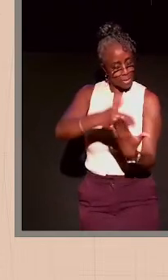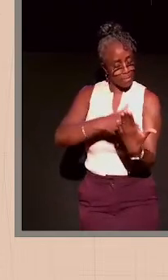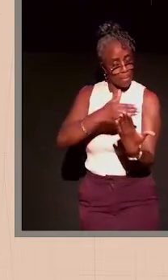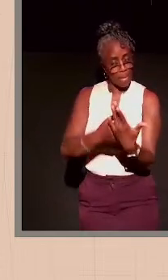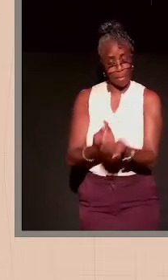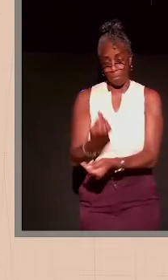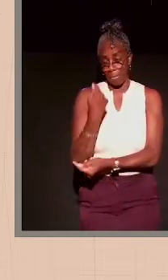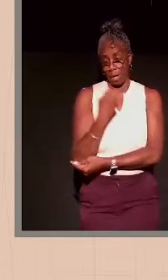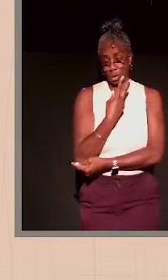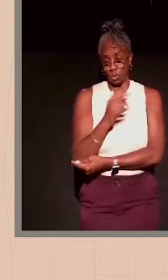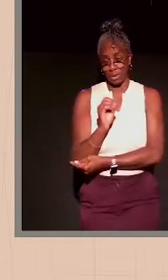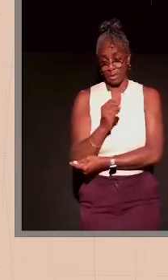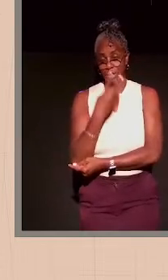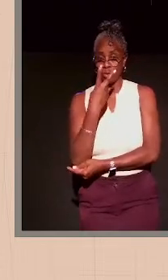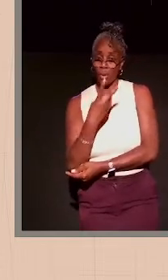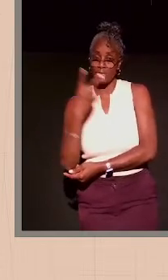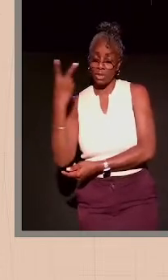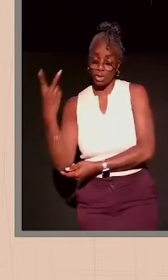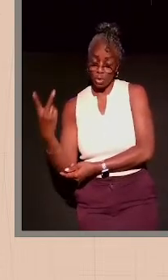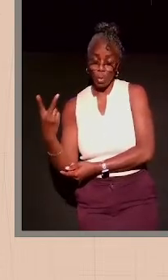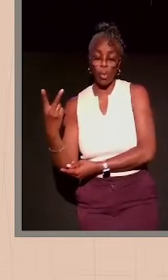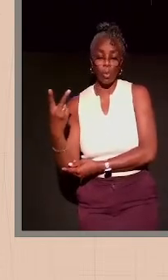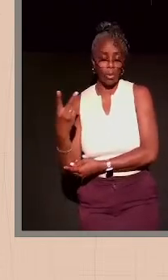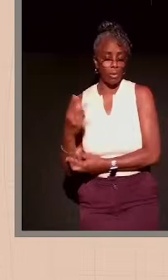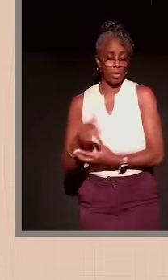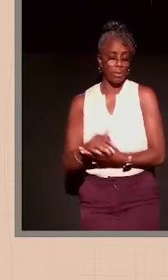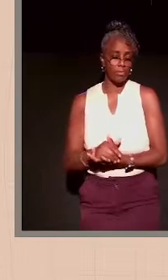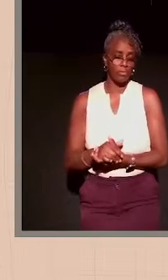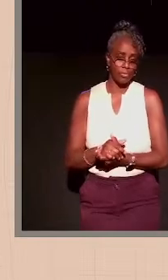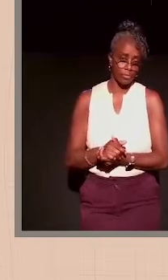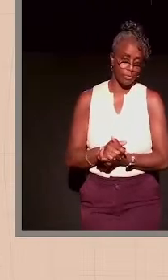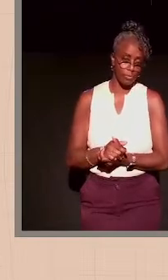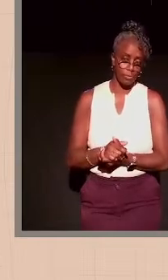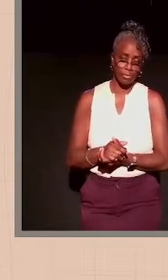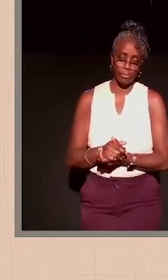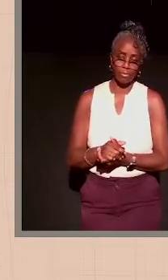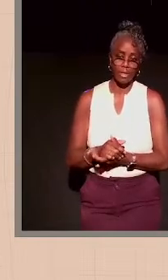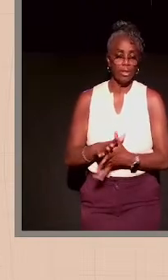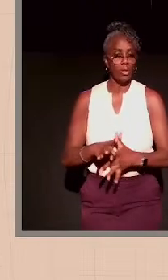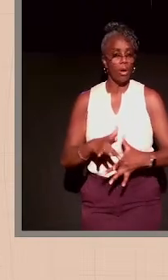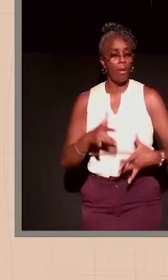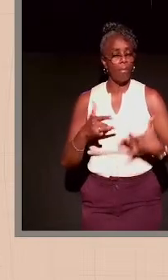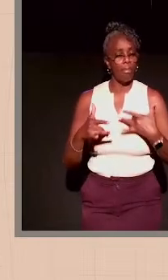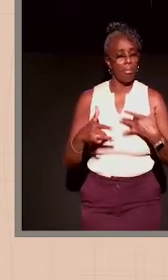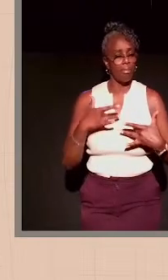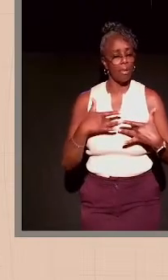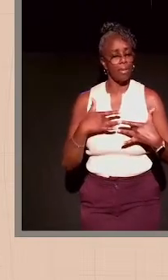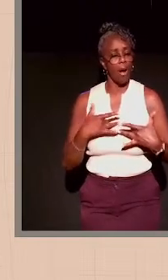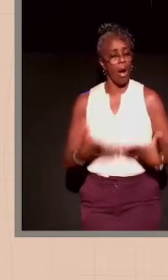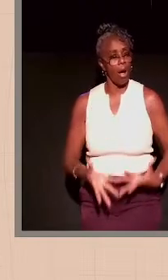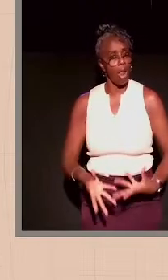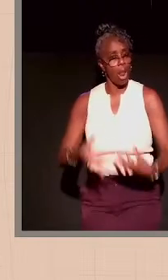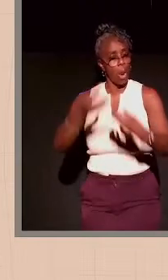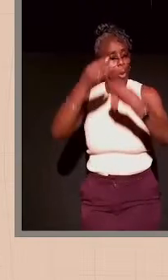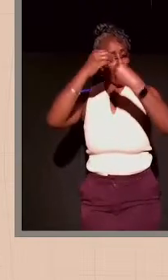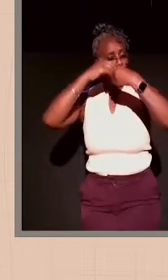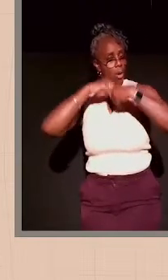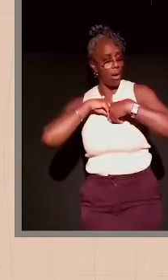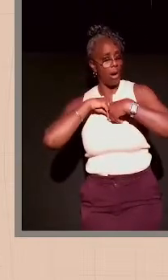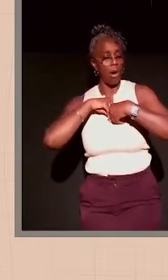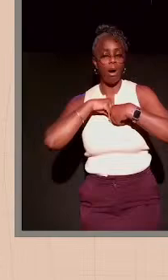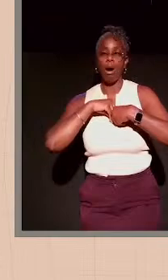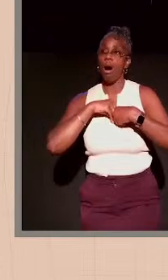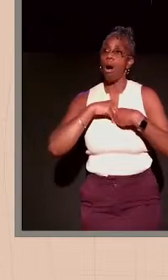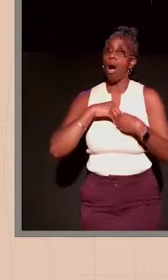2022. And so I was motivated to learn, and I was surprised